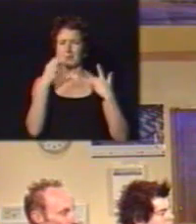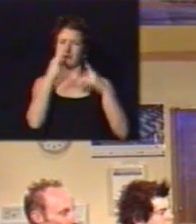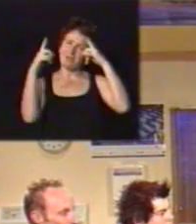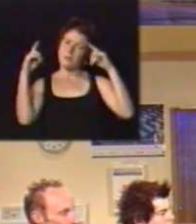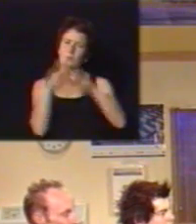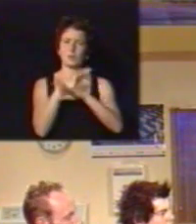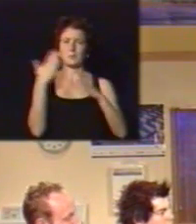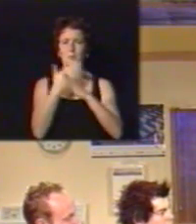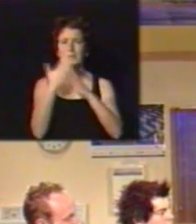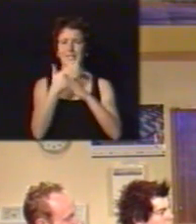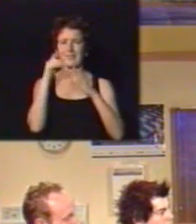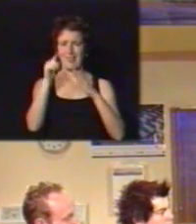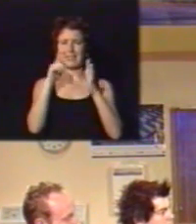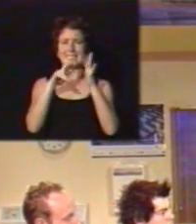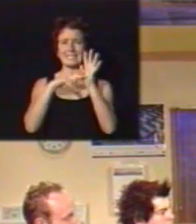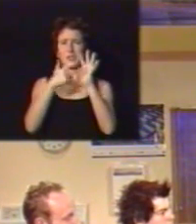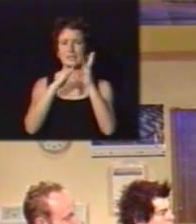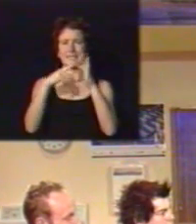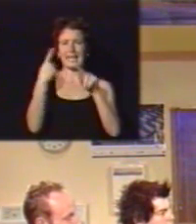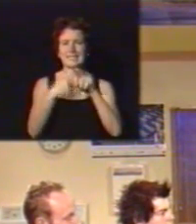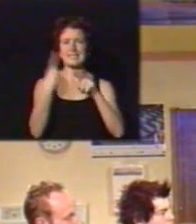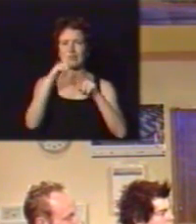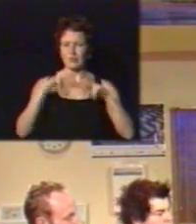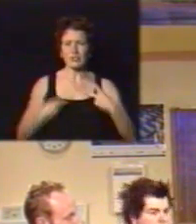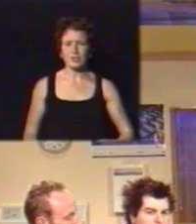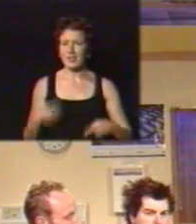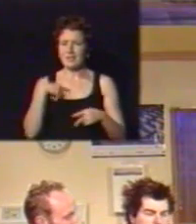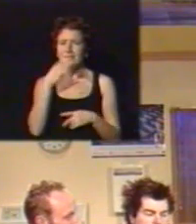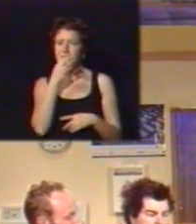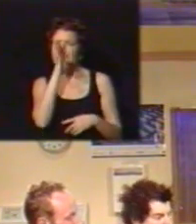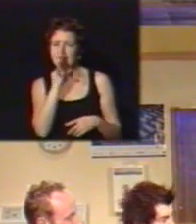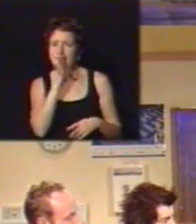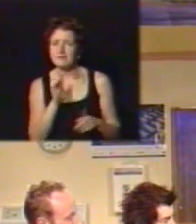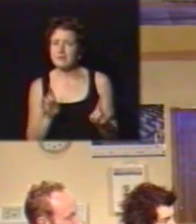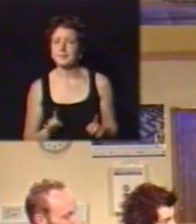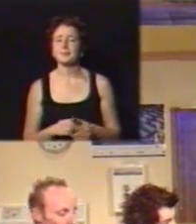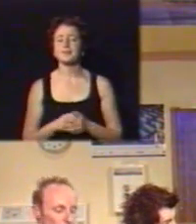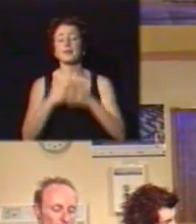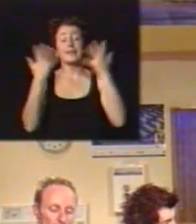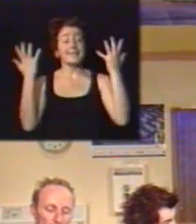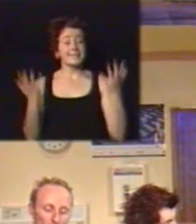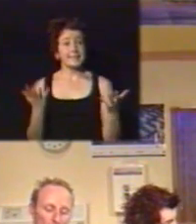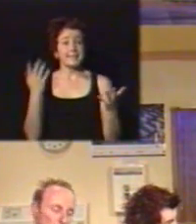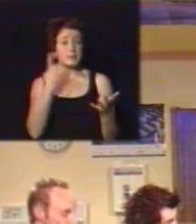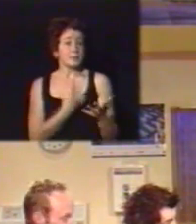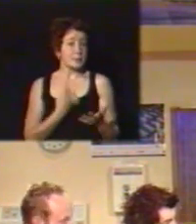transgender. How would you put that one across? Well, personally, my point of view is